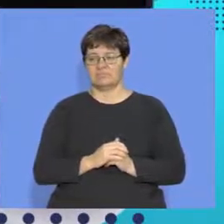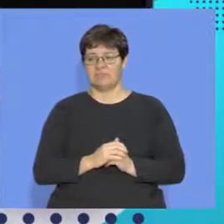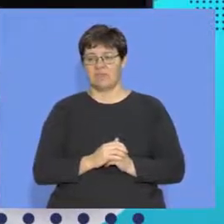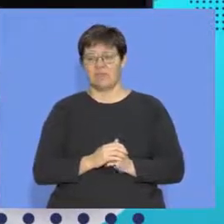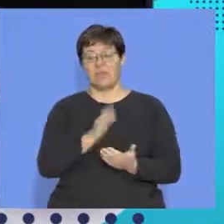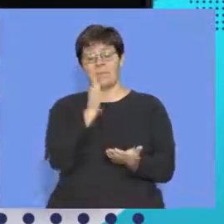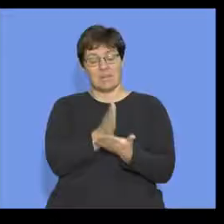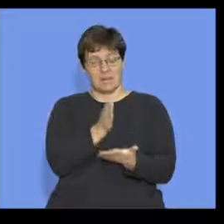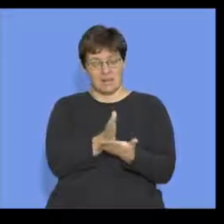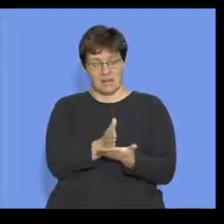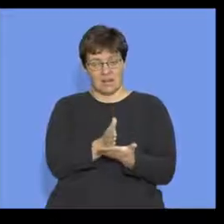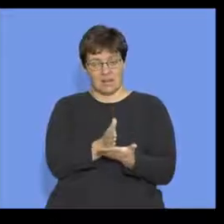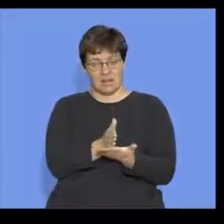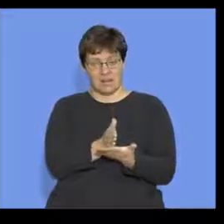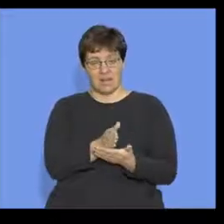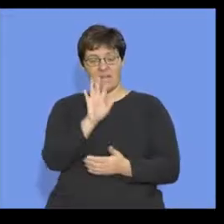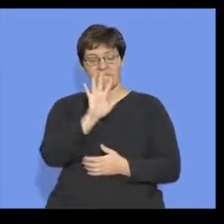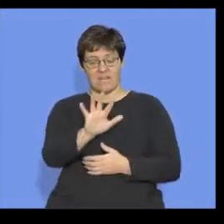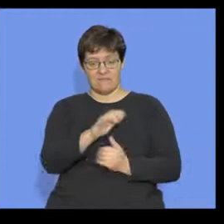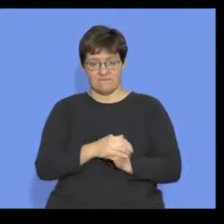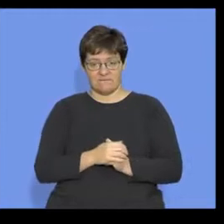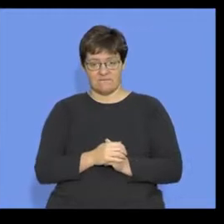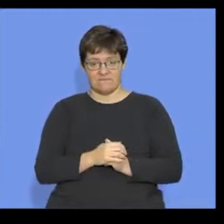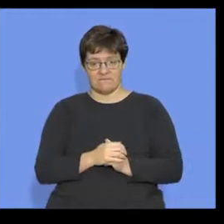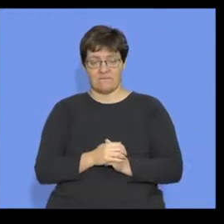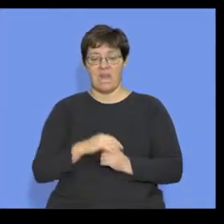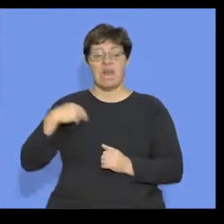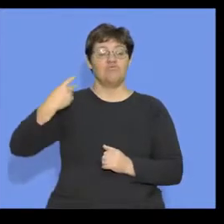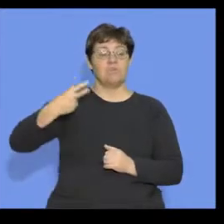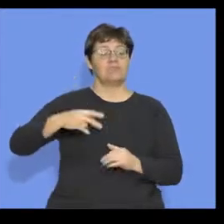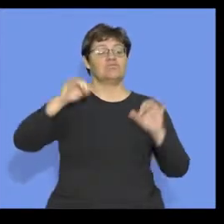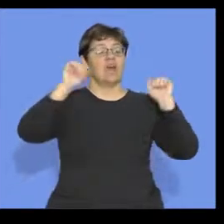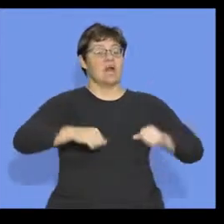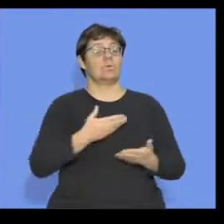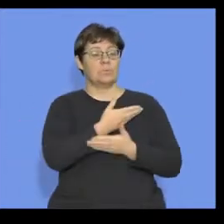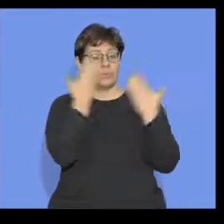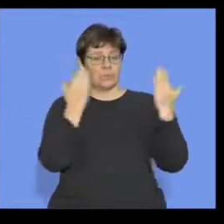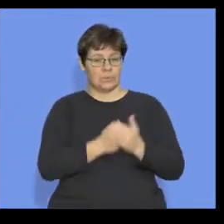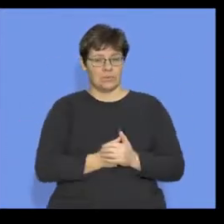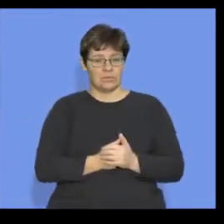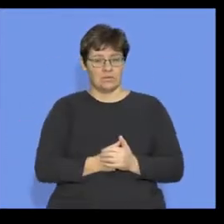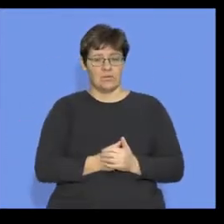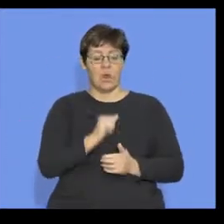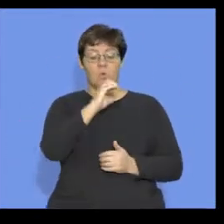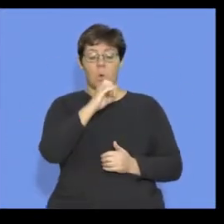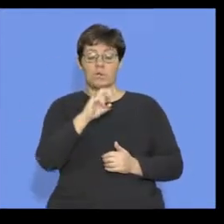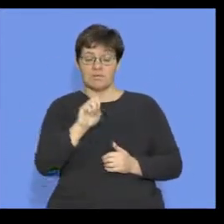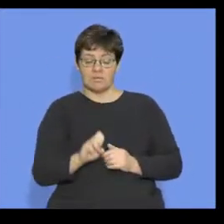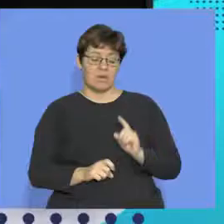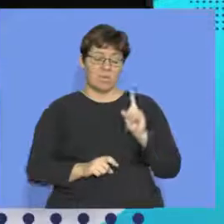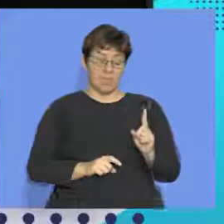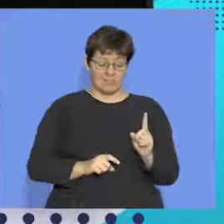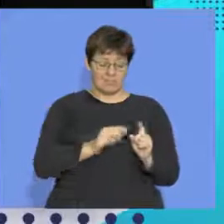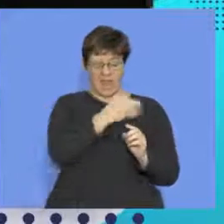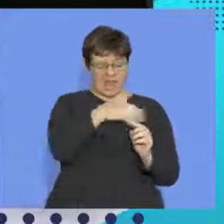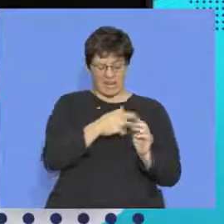middle digit is 5 and repetition is not allowed. So I want to start a code, a 3-digit code, but the middle number must